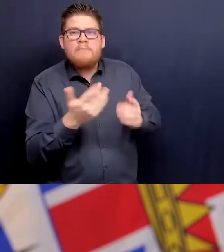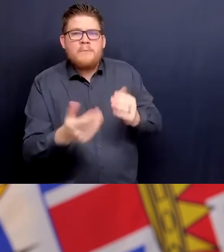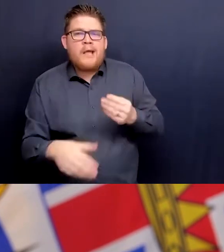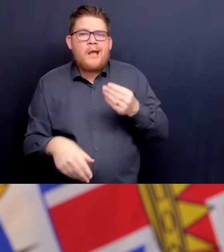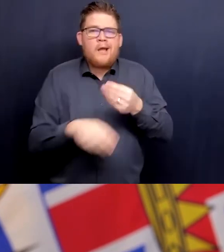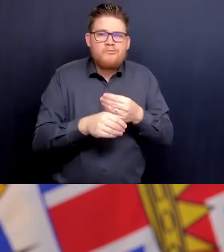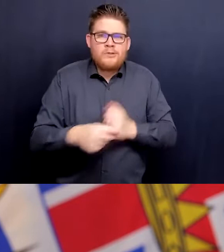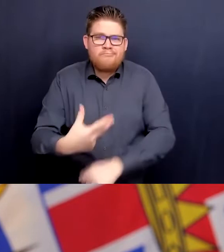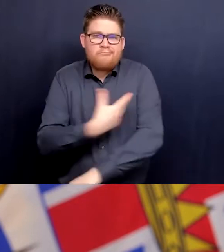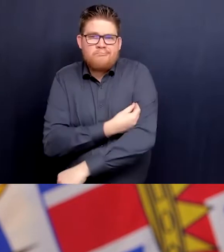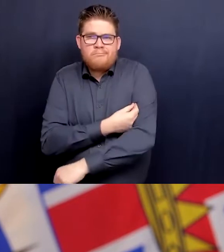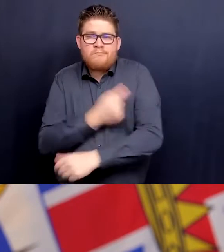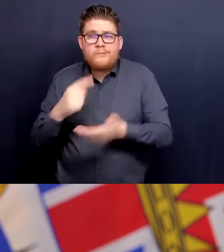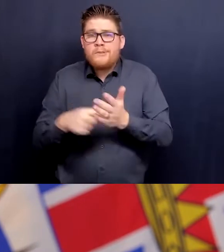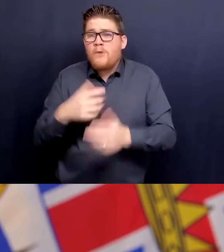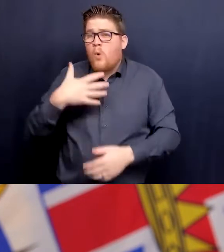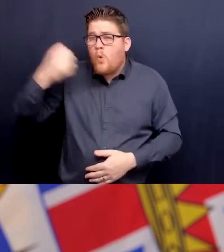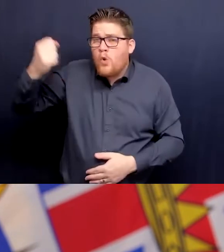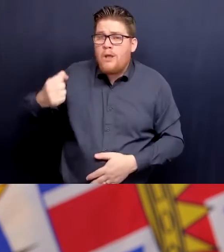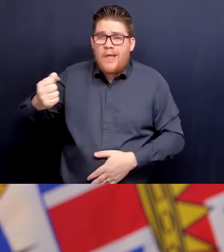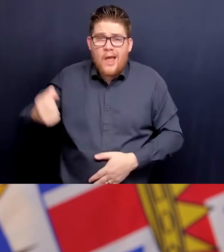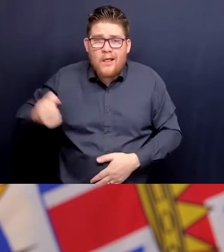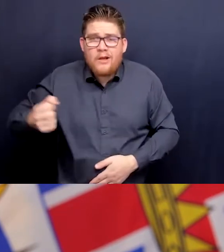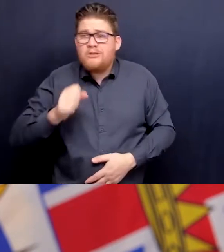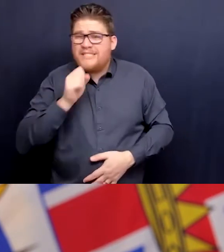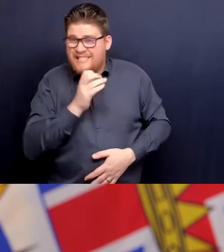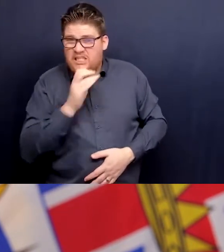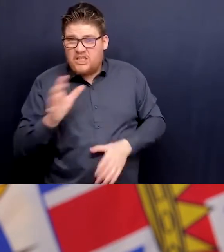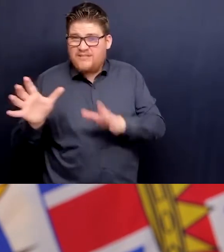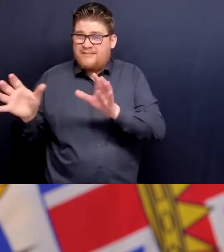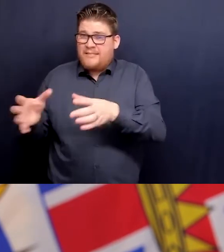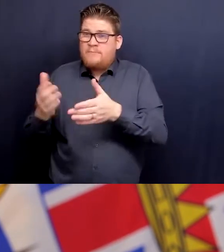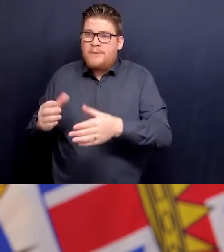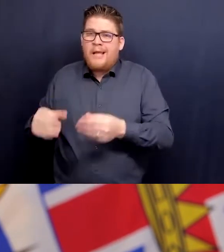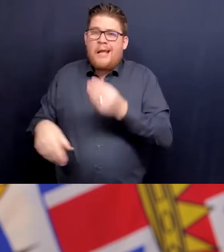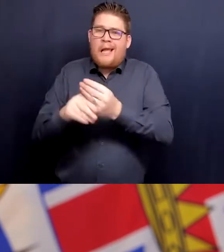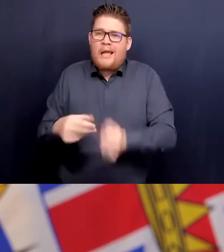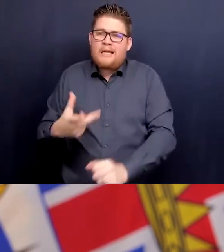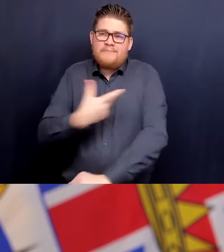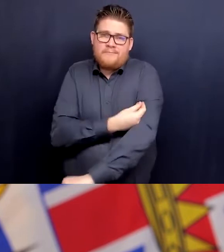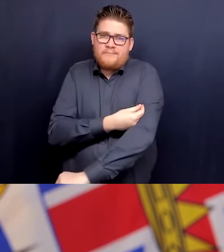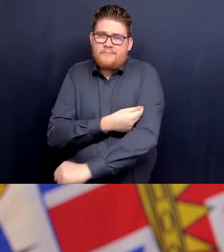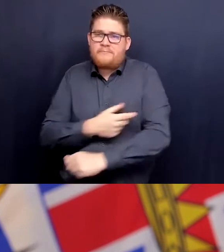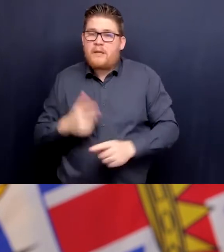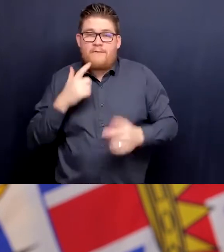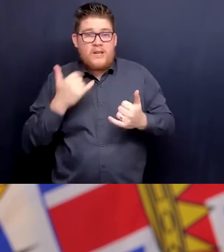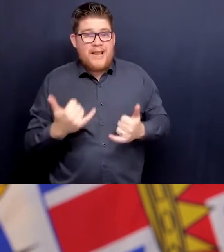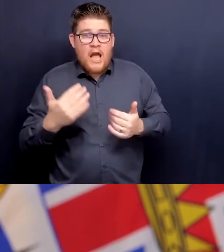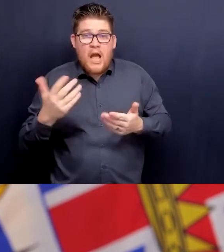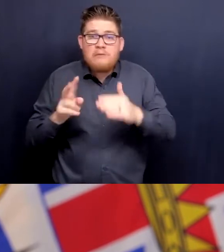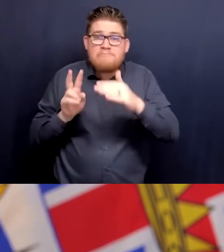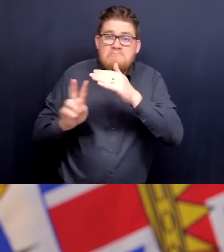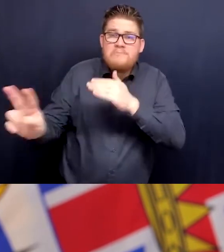in long-term care. So those are the things that we don't yet know, but that we need to have measures in place to be able to